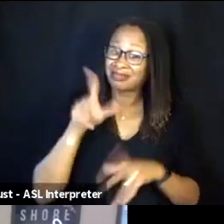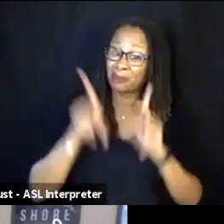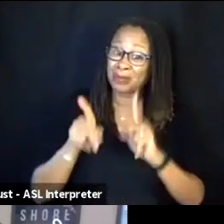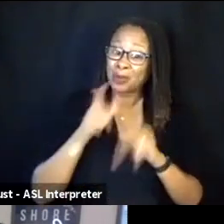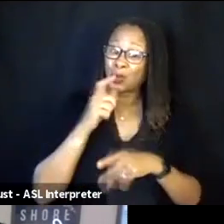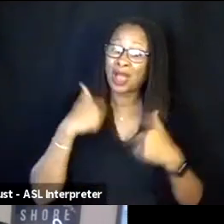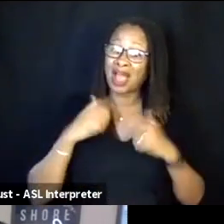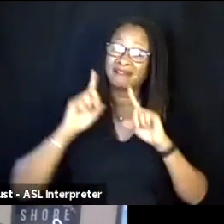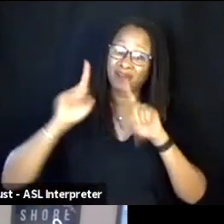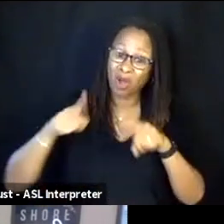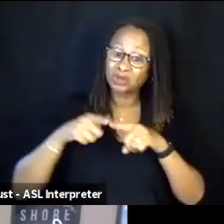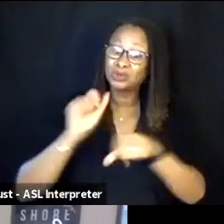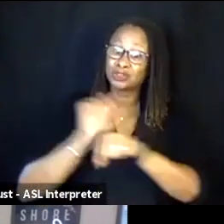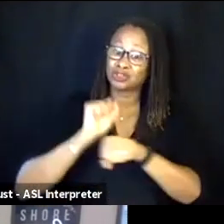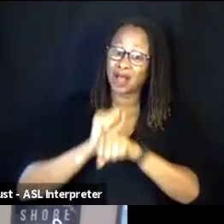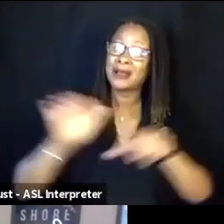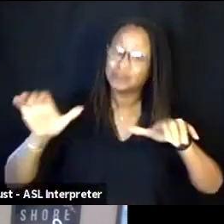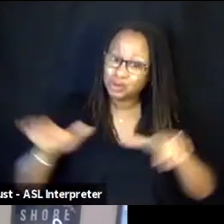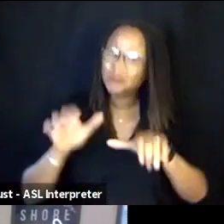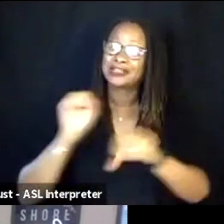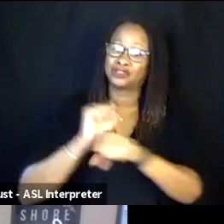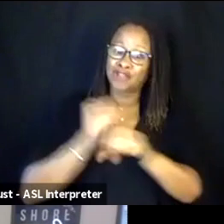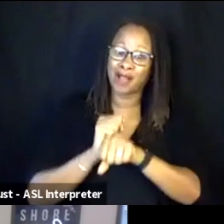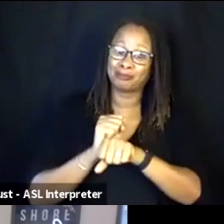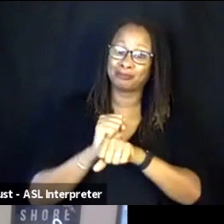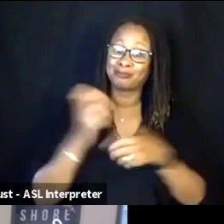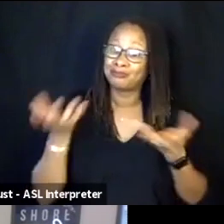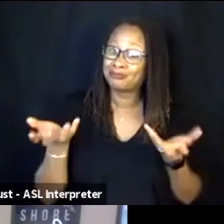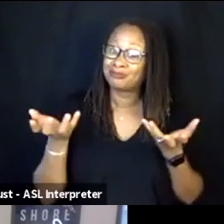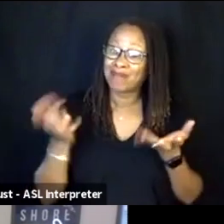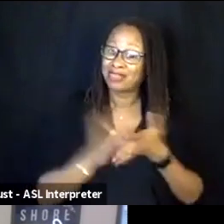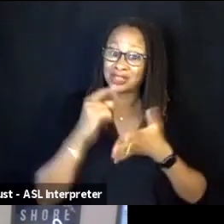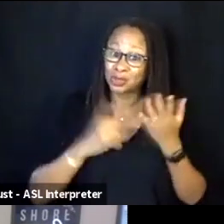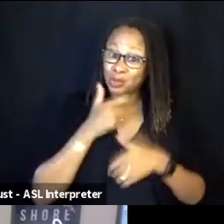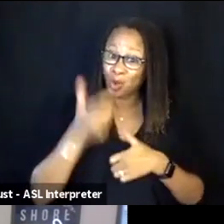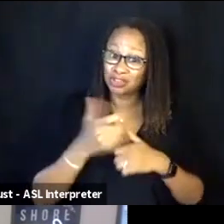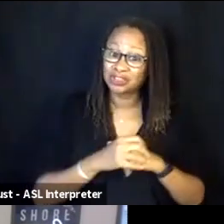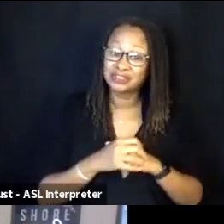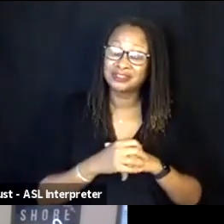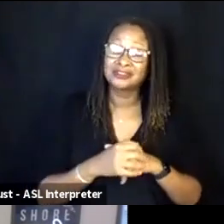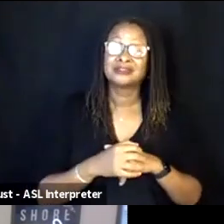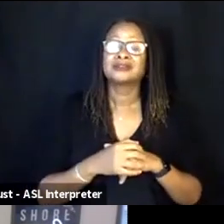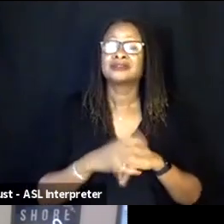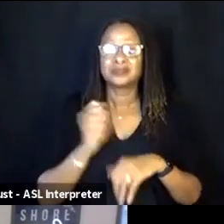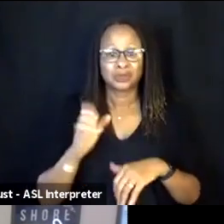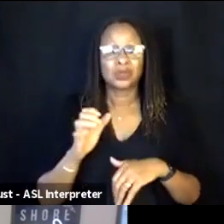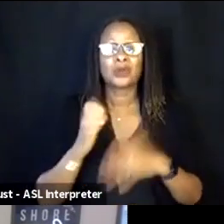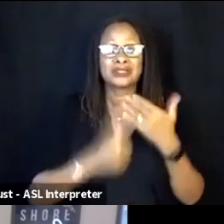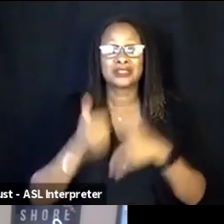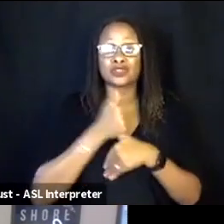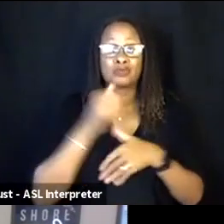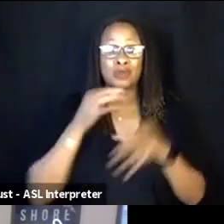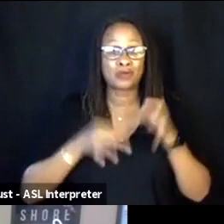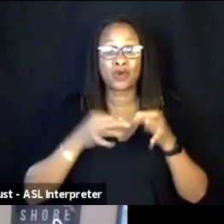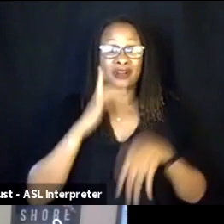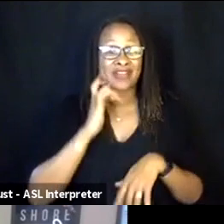have gone to a job and are doing a job. And that is what you are watching. And so the Supreme Court of California in the